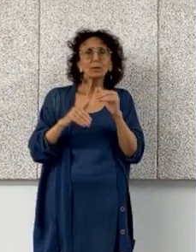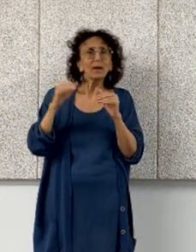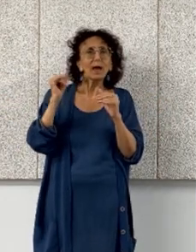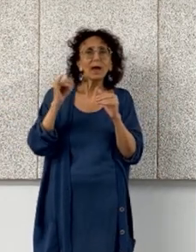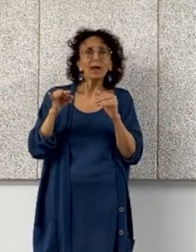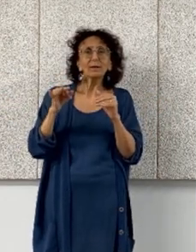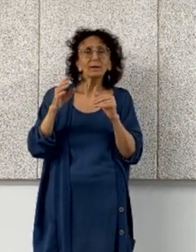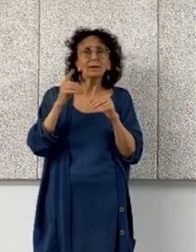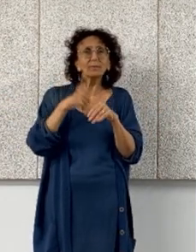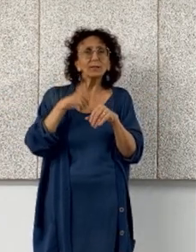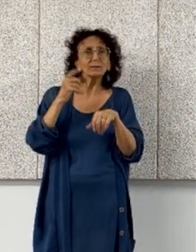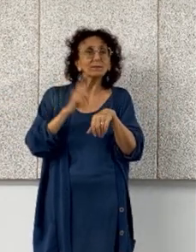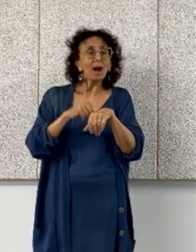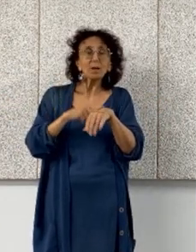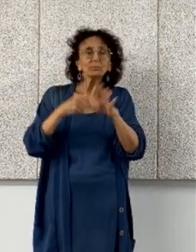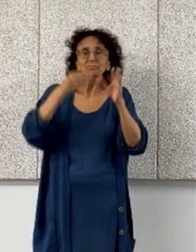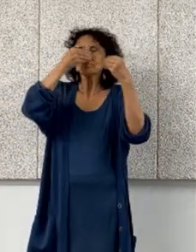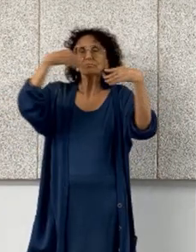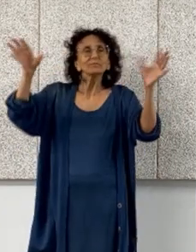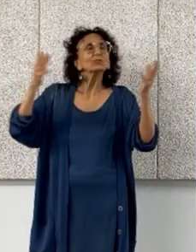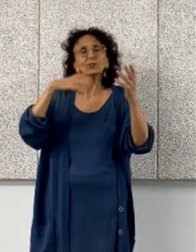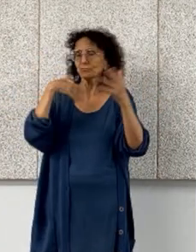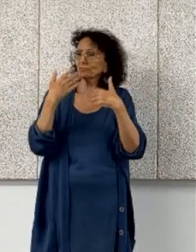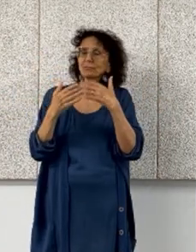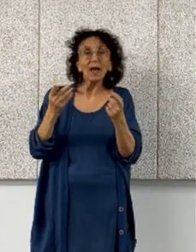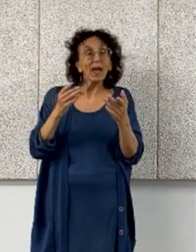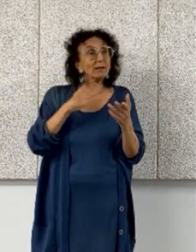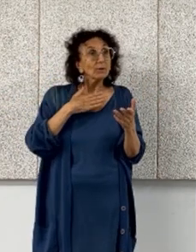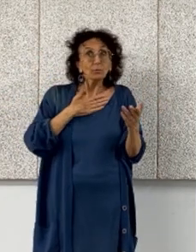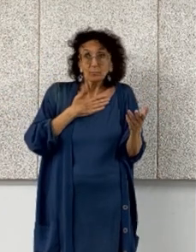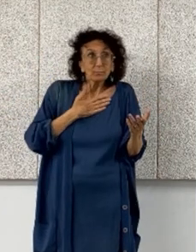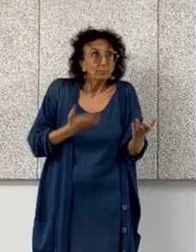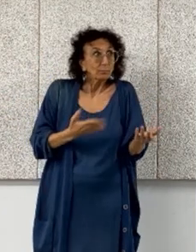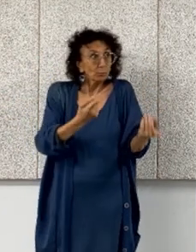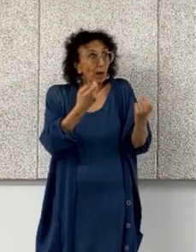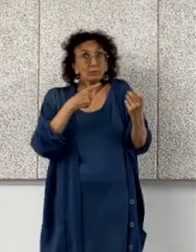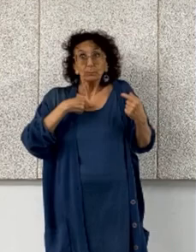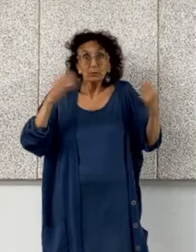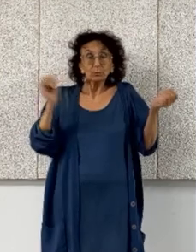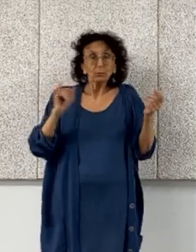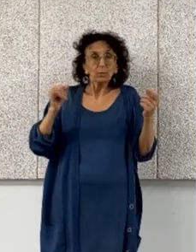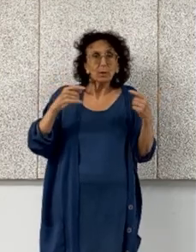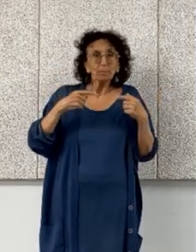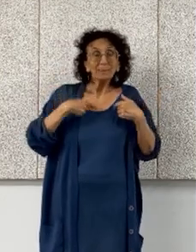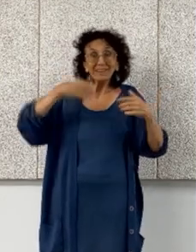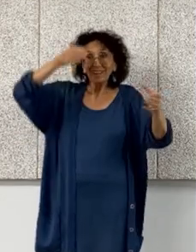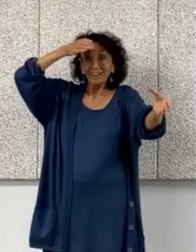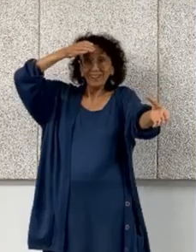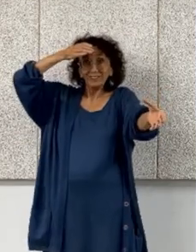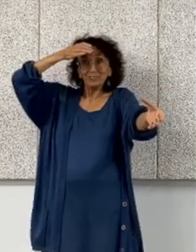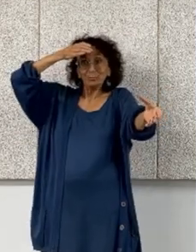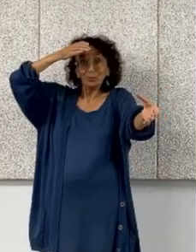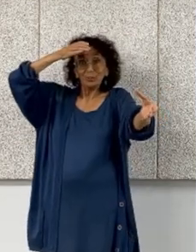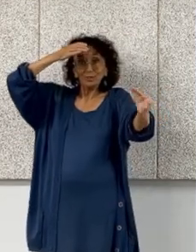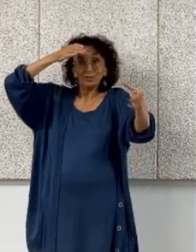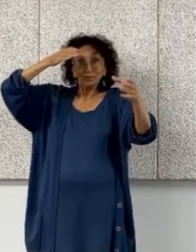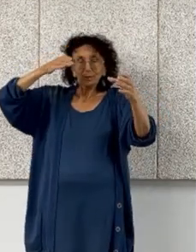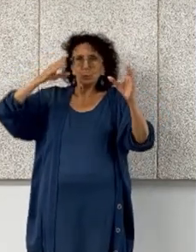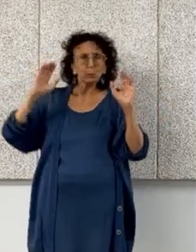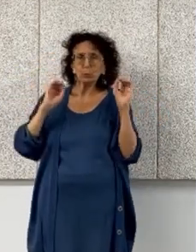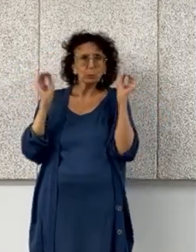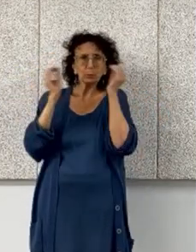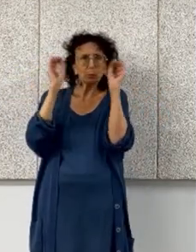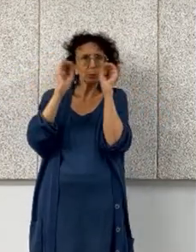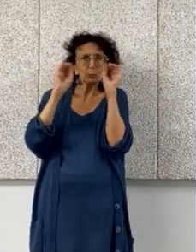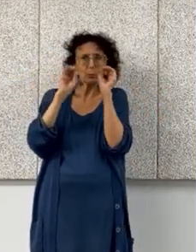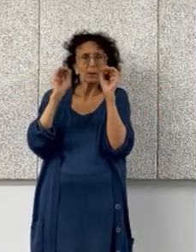pass. That's totally cool. And also ask me things. This is, I am not an expert on anything,